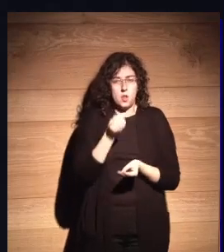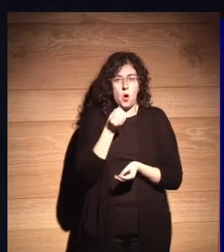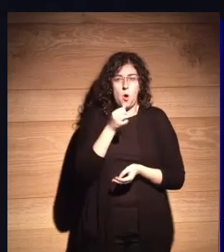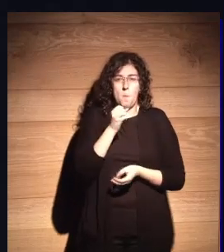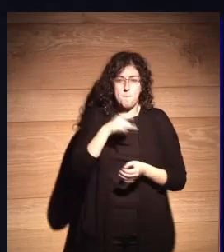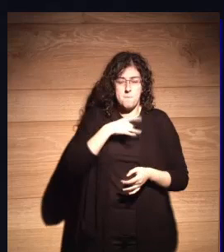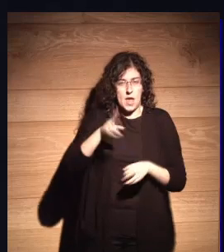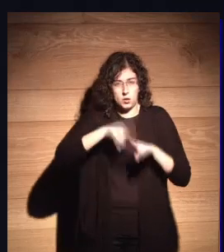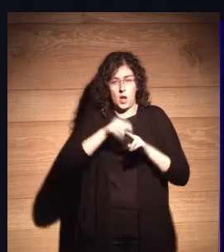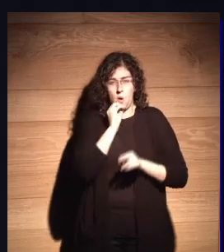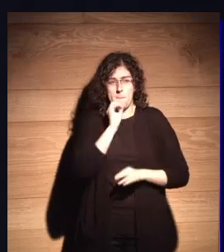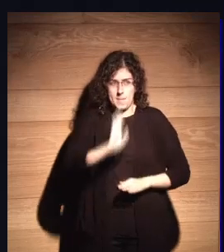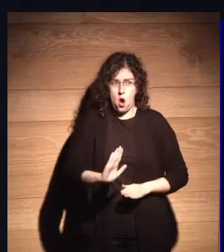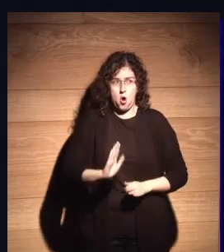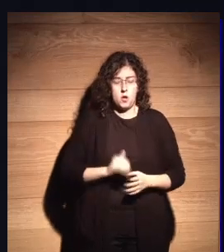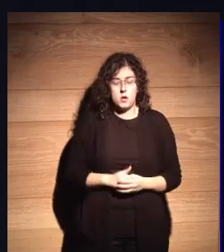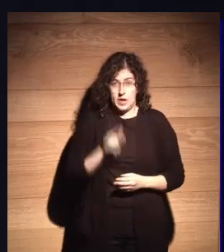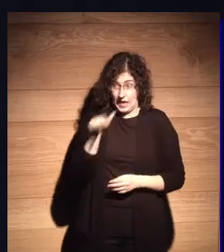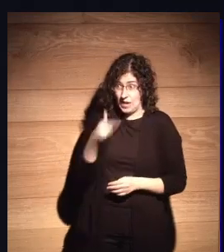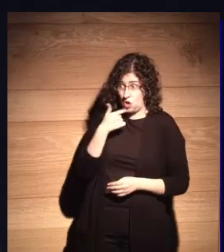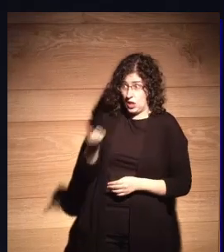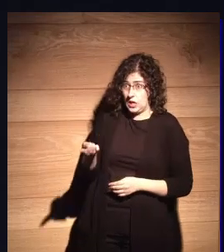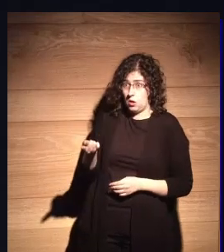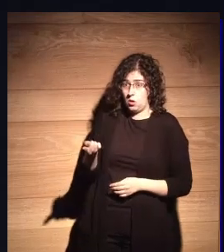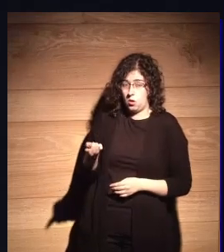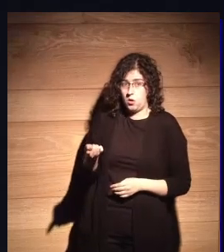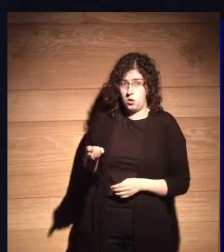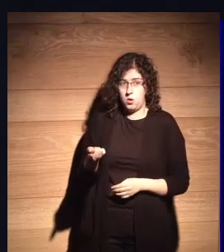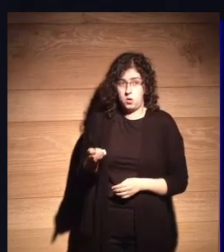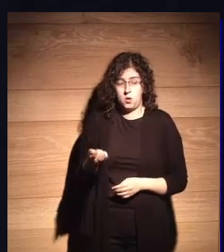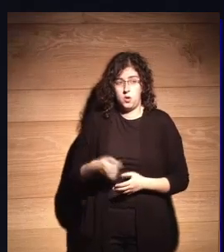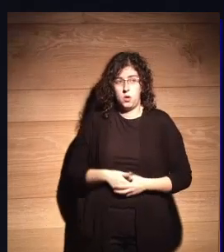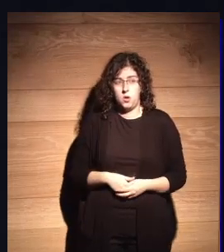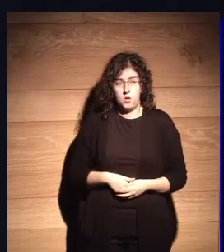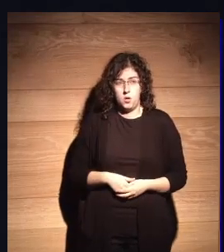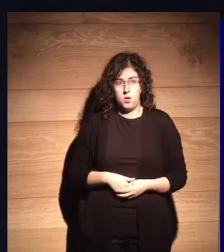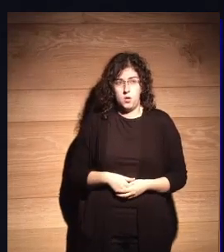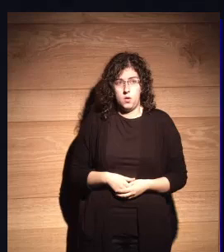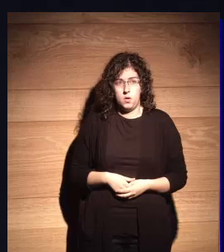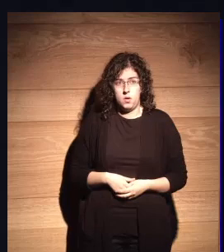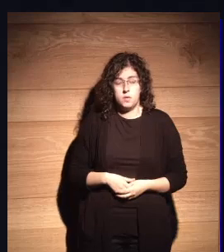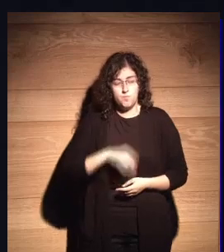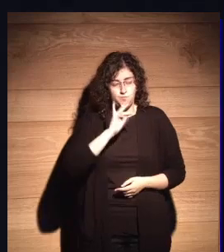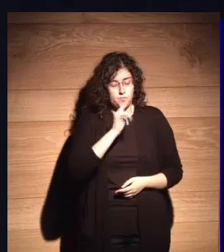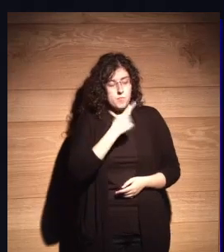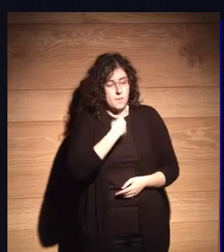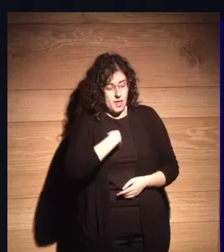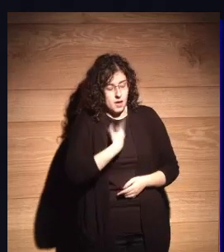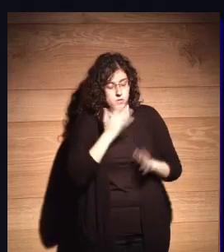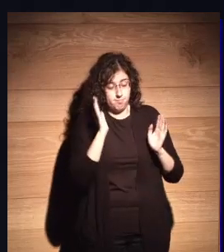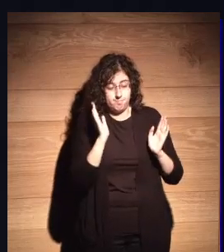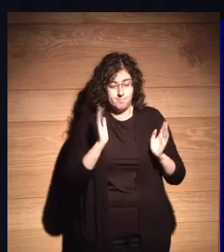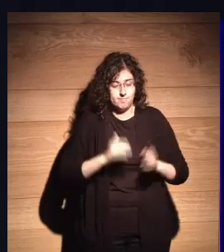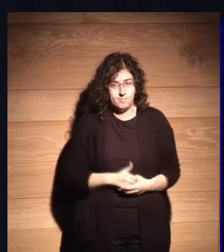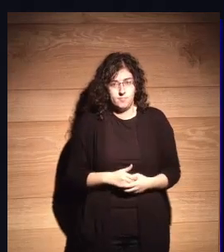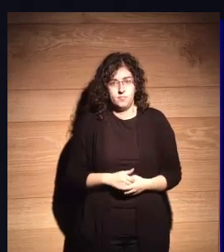That's what he said. That's what he told me. I thought, oh my God, here's my idol, the guy that I've kind of, I looked up